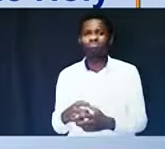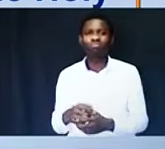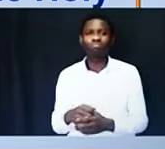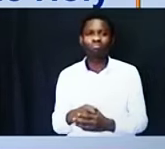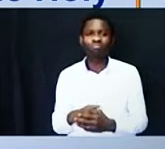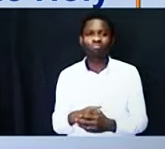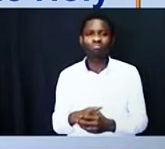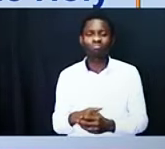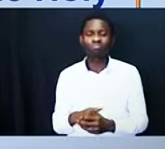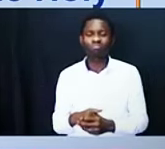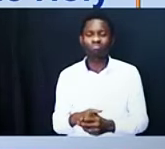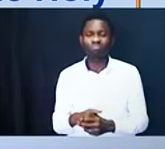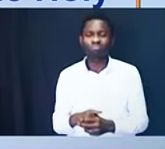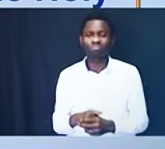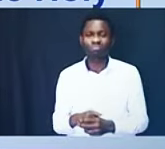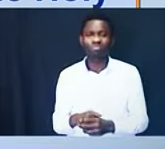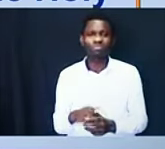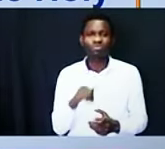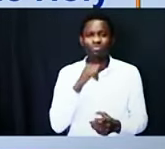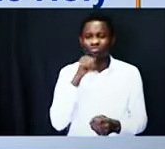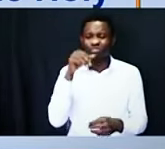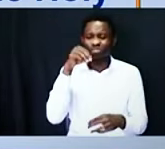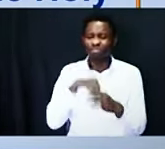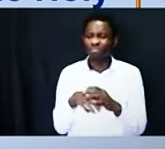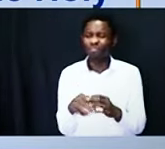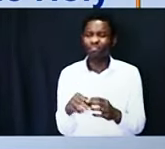in fineness of presentation.